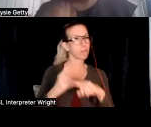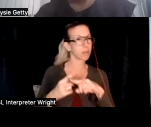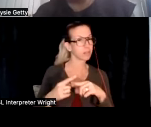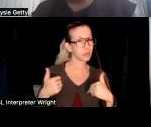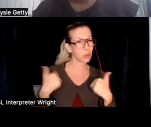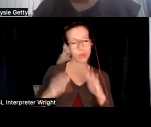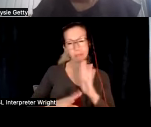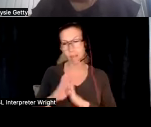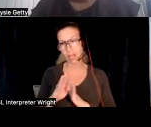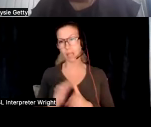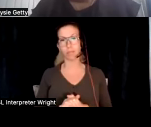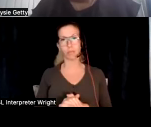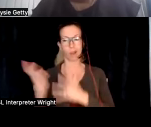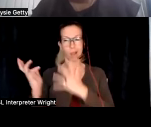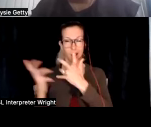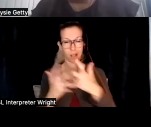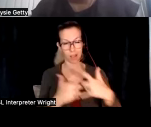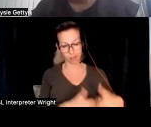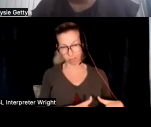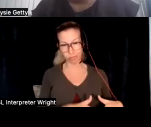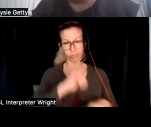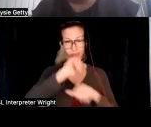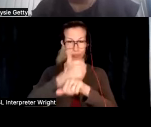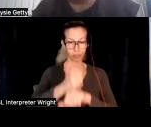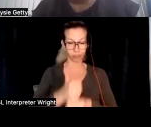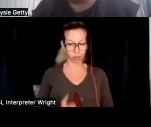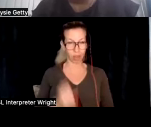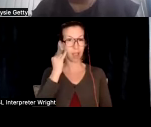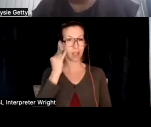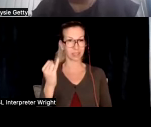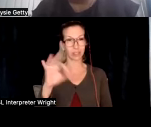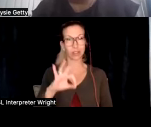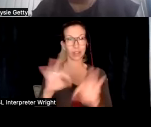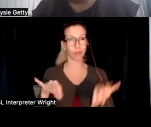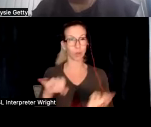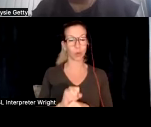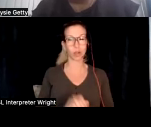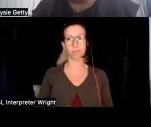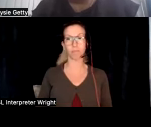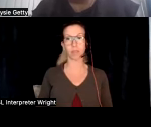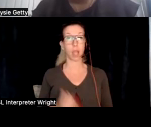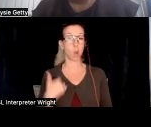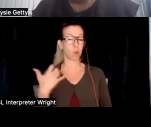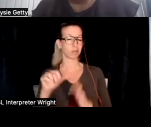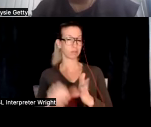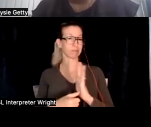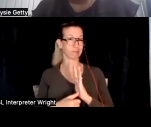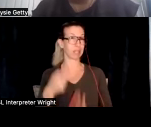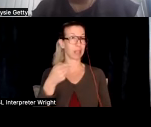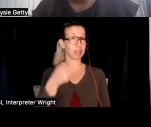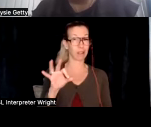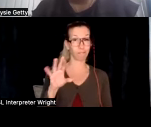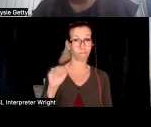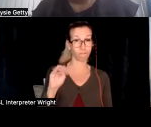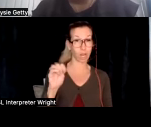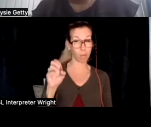we synthesized all of that into a set of ideas into this framework. But I want to underscore that this is a framework that can be used flexibly. So I think